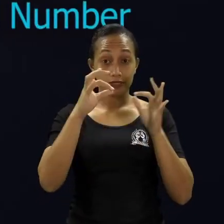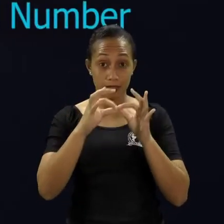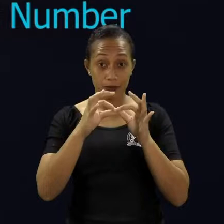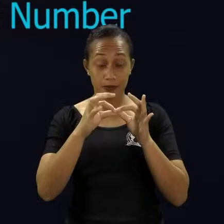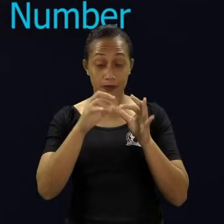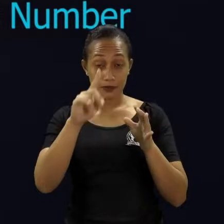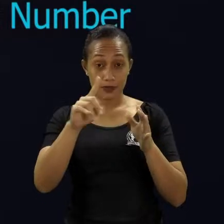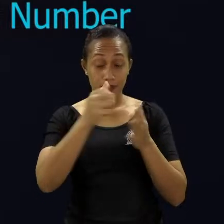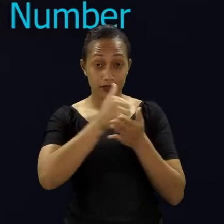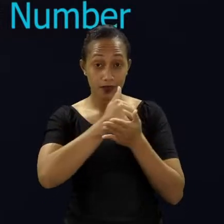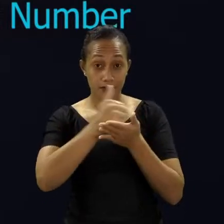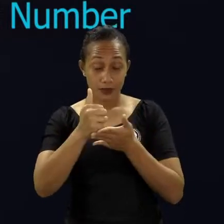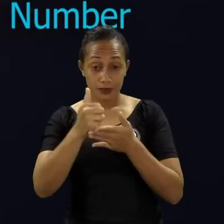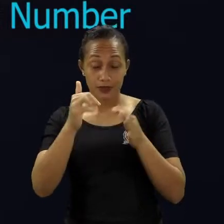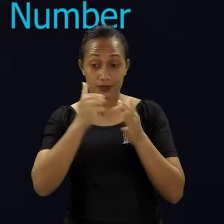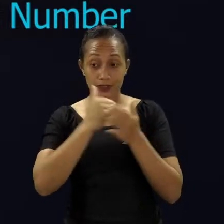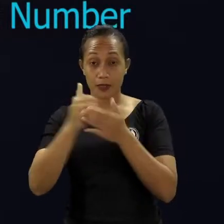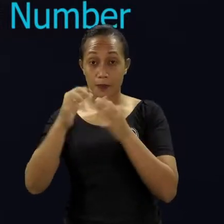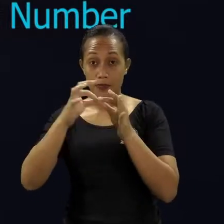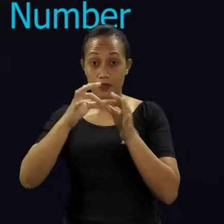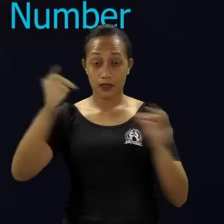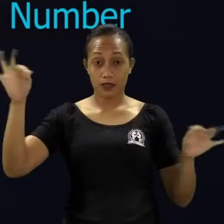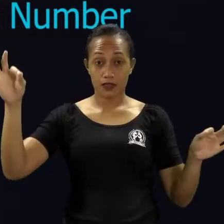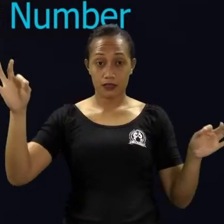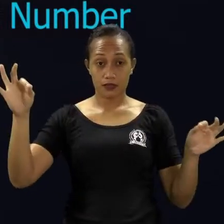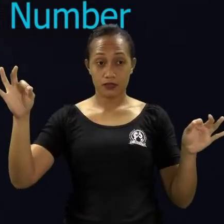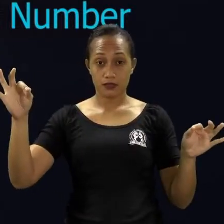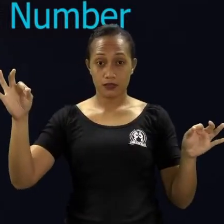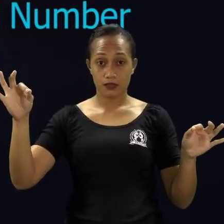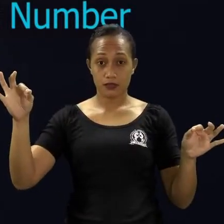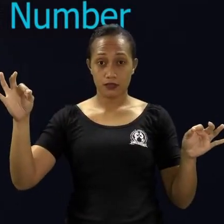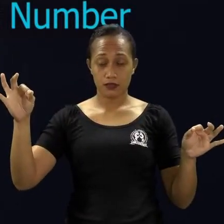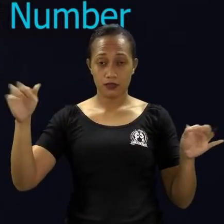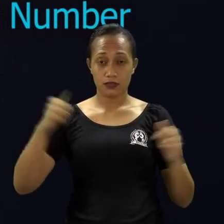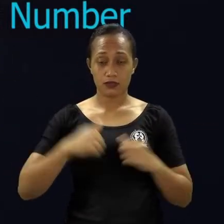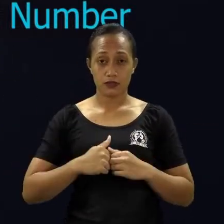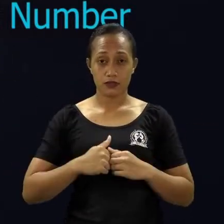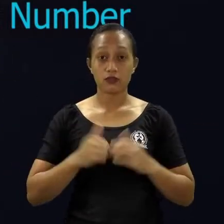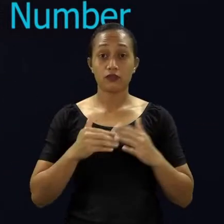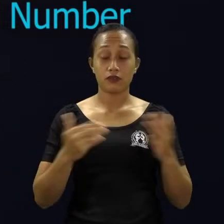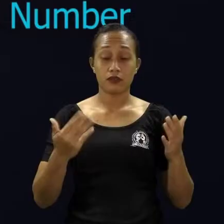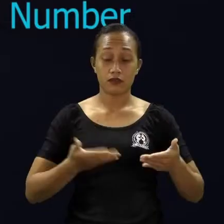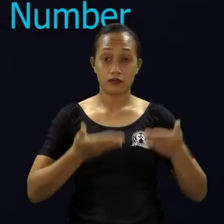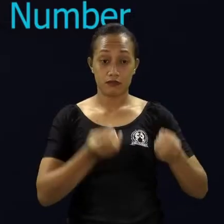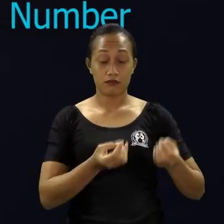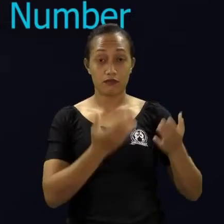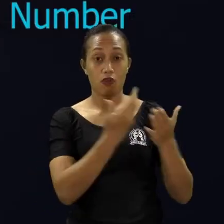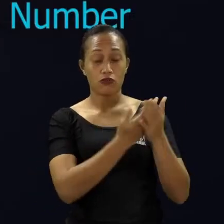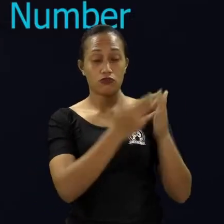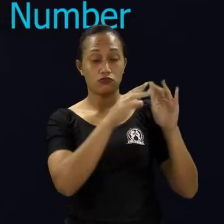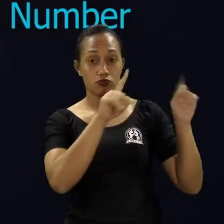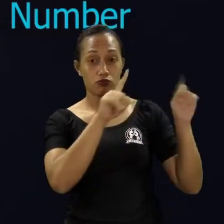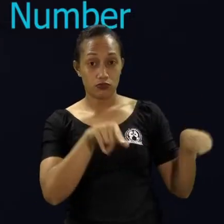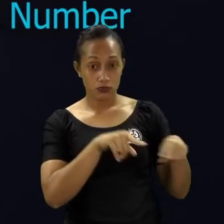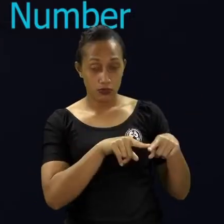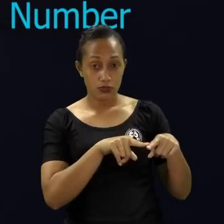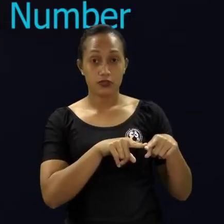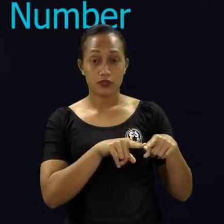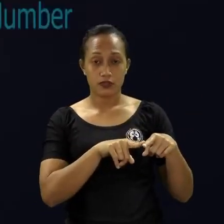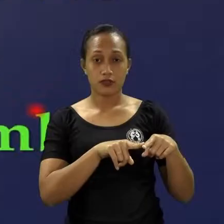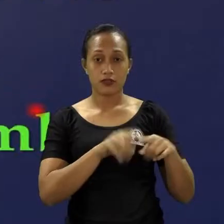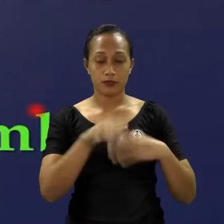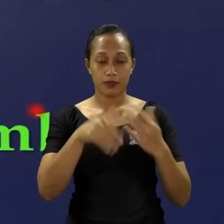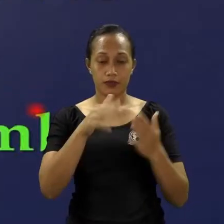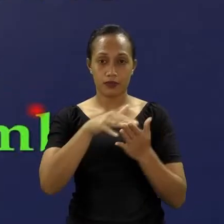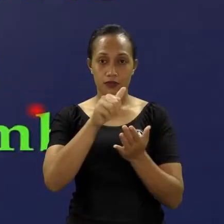number sets and number lines. Ia tato wanga ia tu nala atu ina atu lunga. Ia le mea ato tato mta